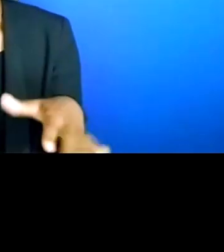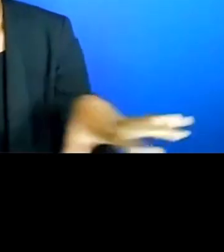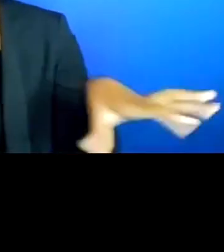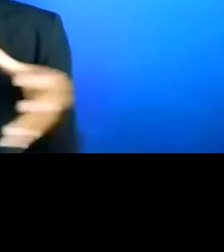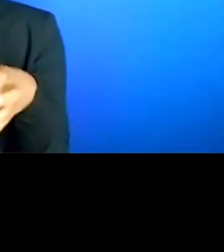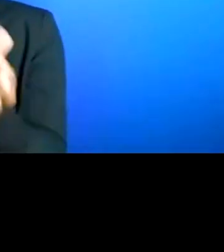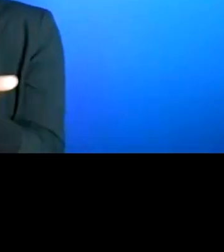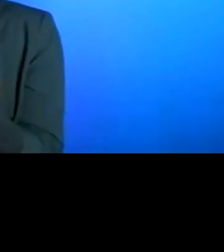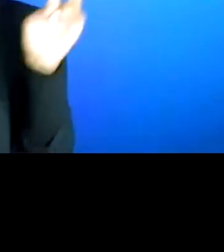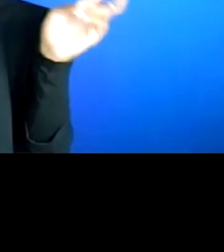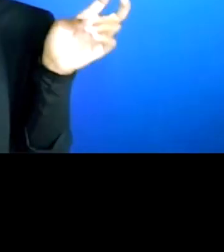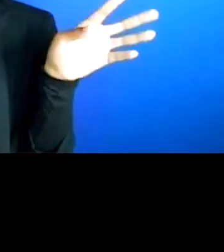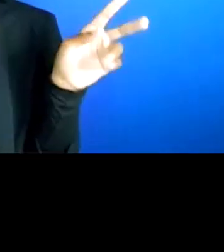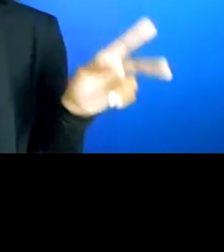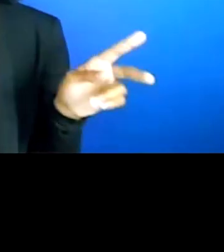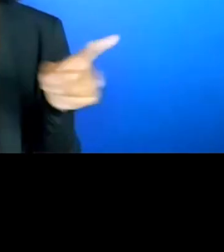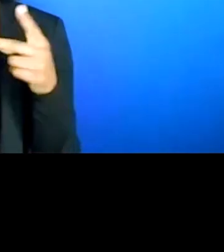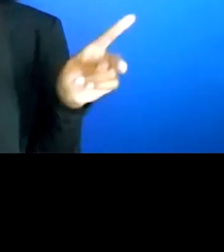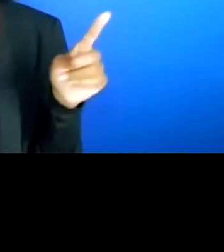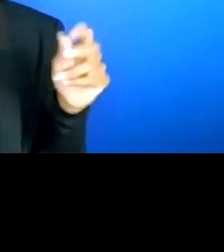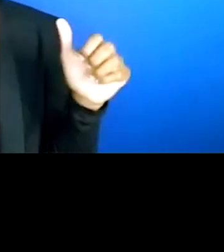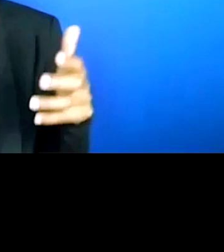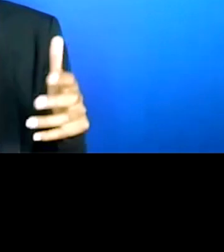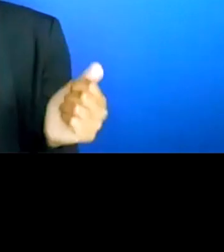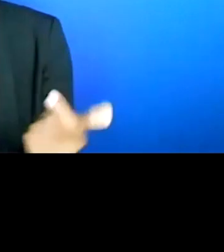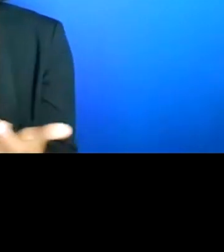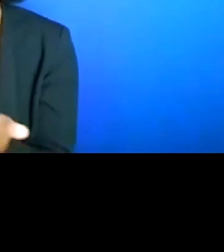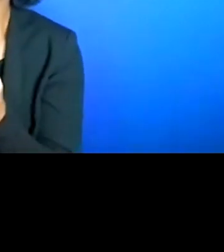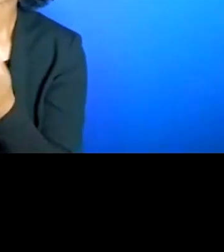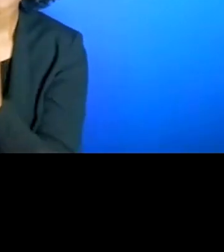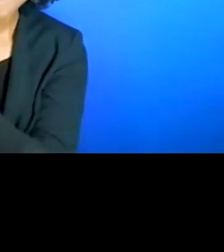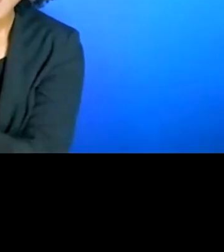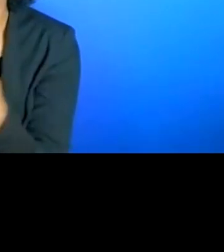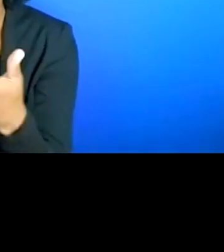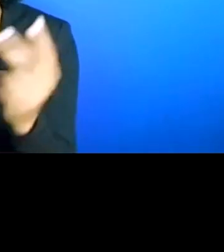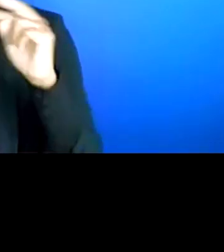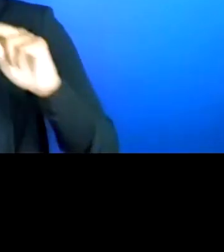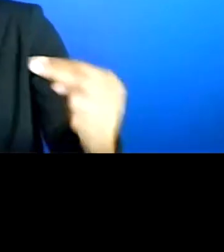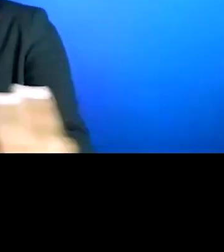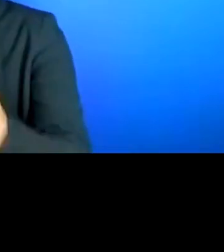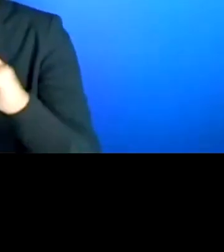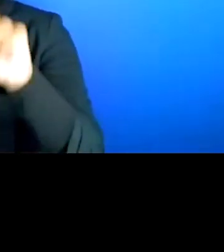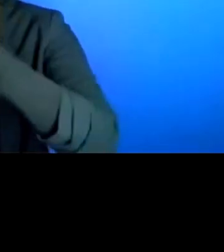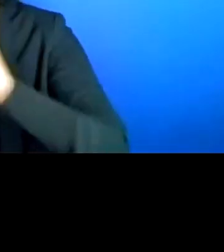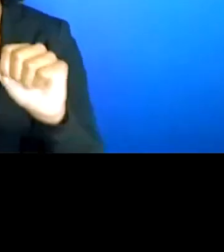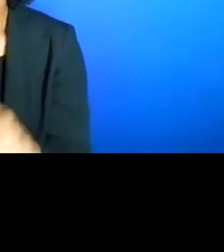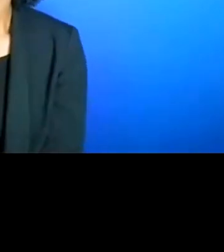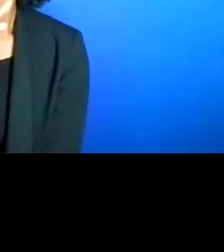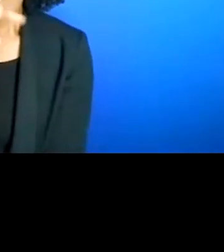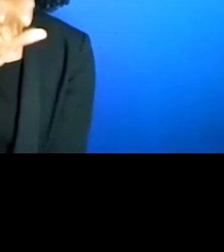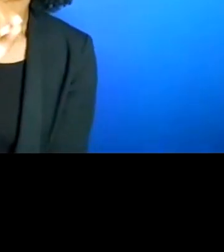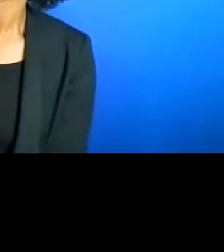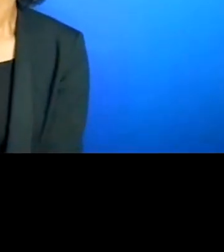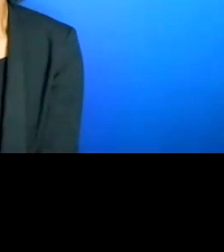all meet and see each other's faces. We're going to meet from 4:30 p.m. to 5:15 p.m. Eastern Time. We're going to put a link